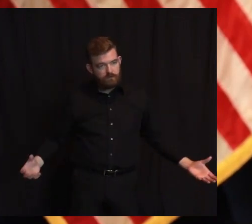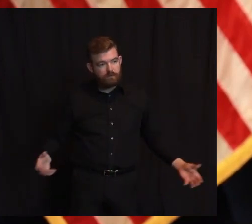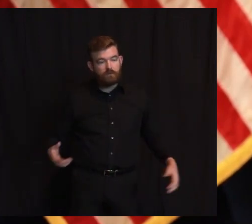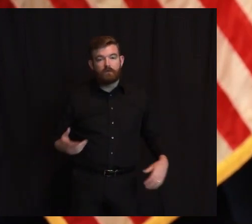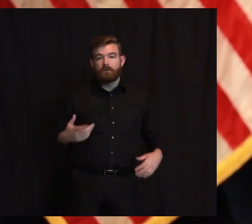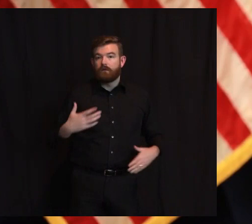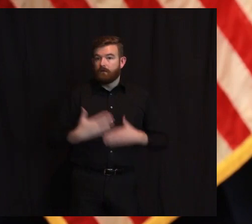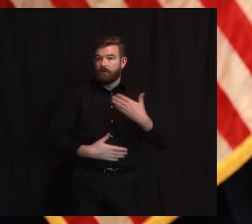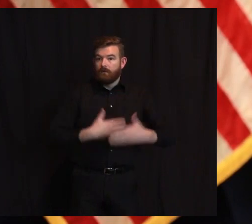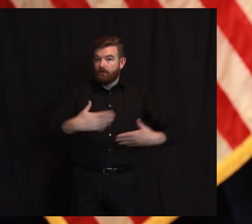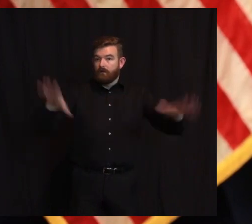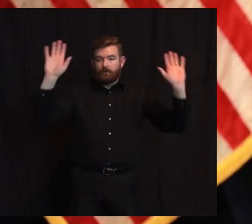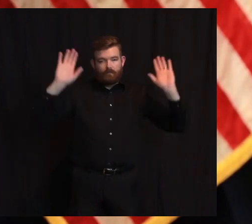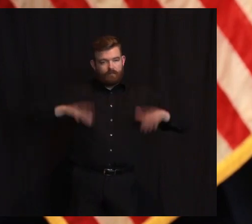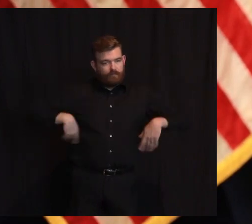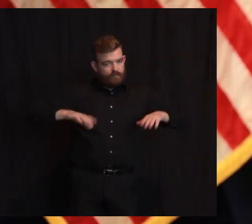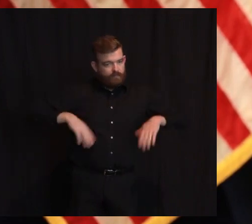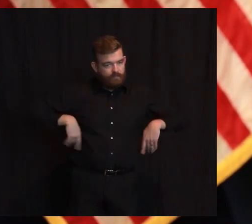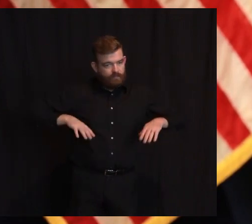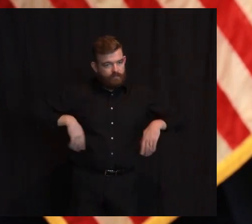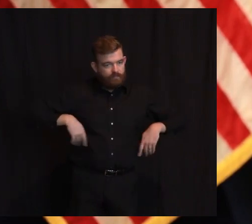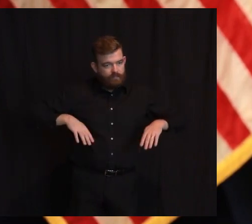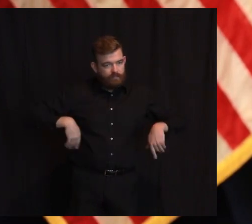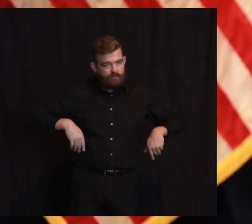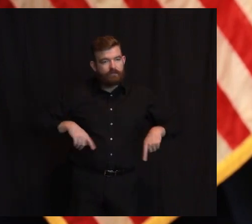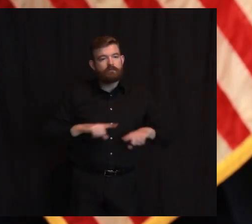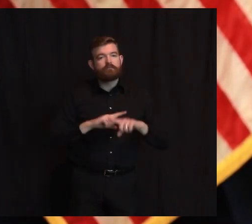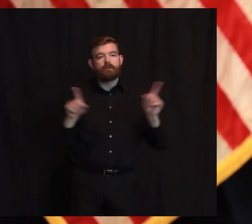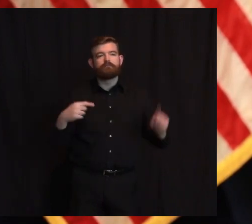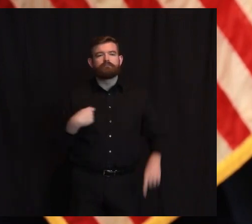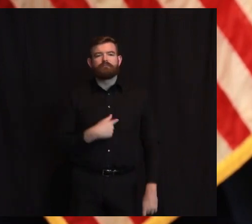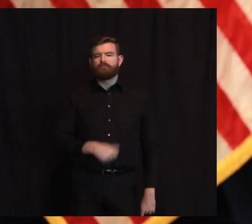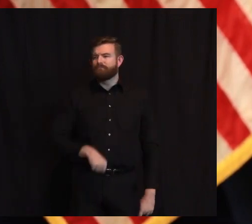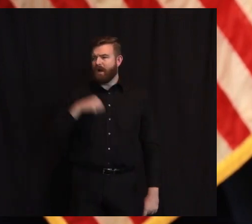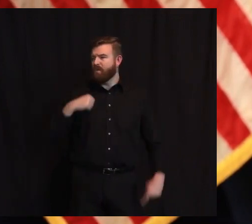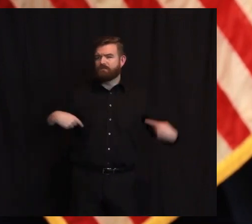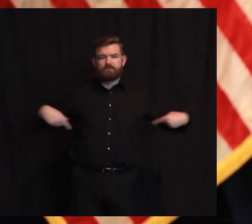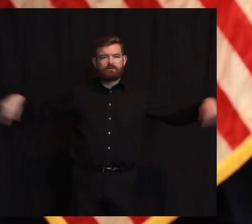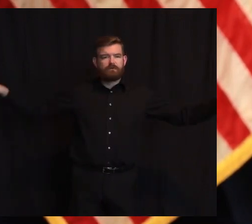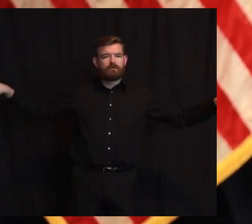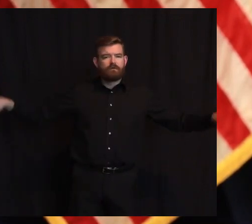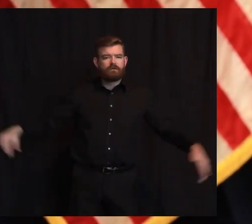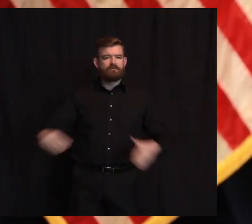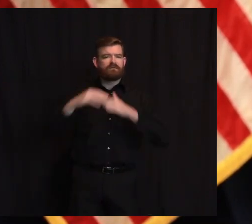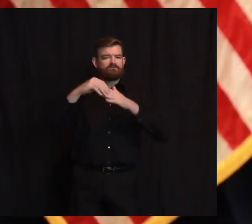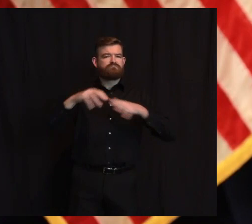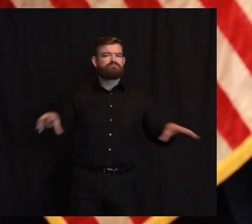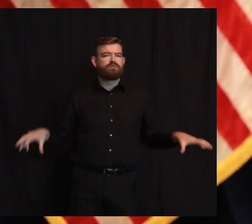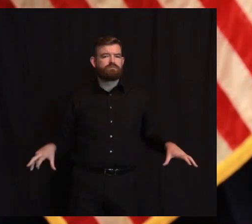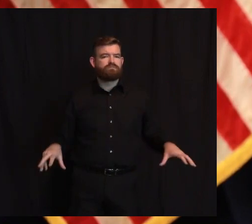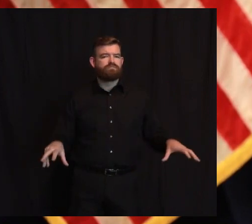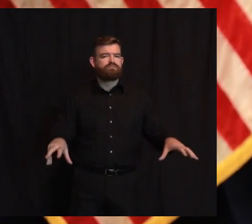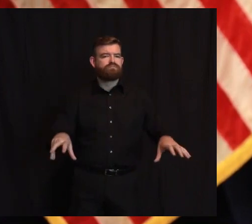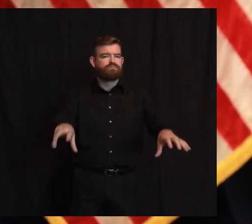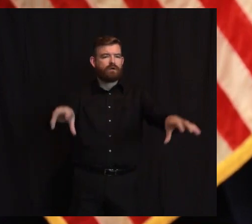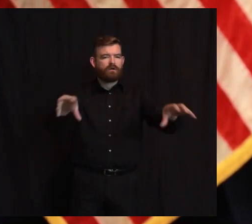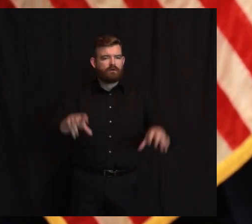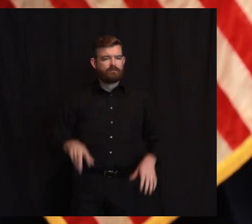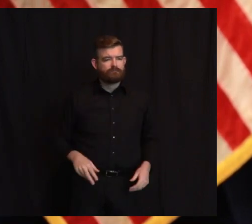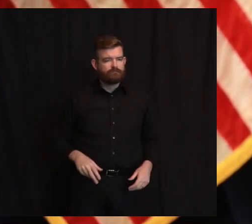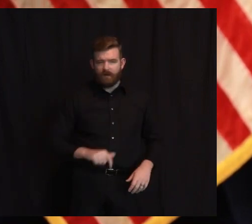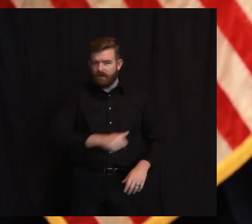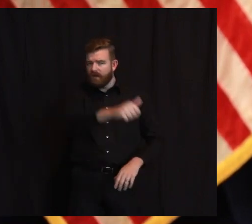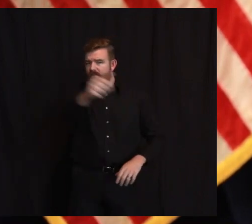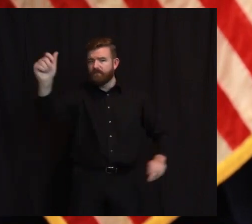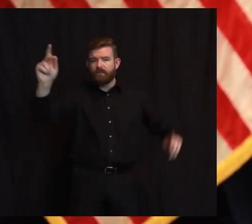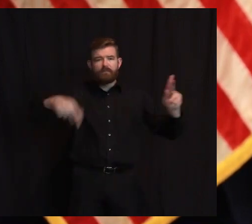make. But I couldn't be more proud of the leadership that you all have shown. So to each of you and to the others out there fighting